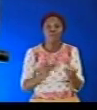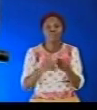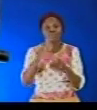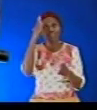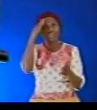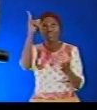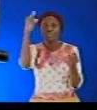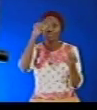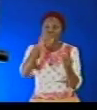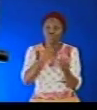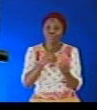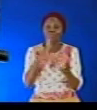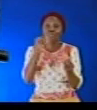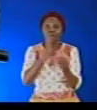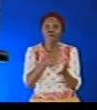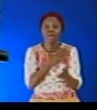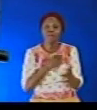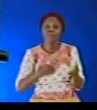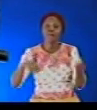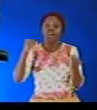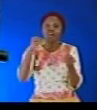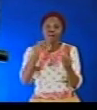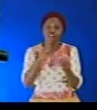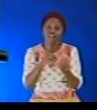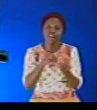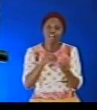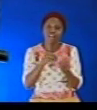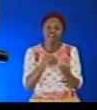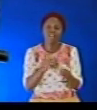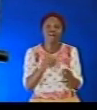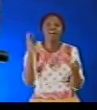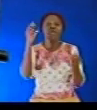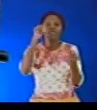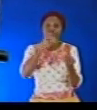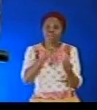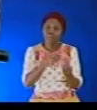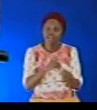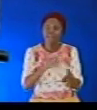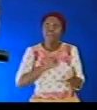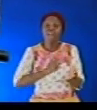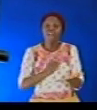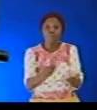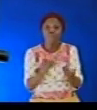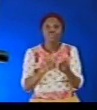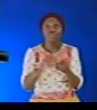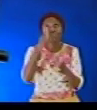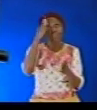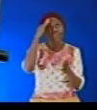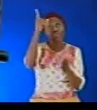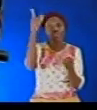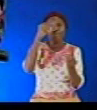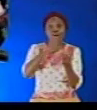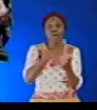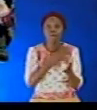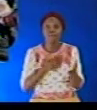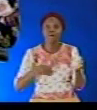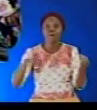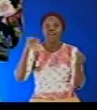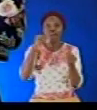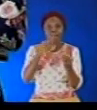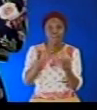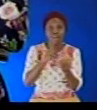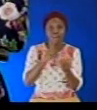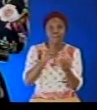more. I want to know You more and more. Lord, know You more. I want to know You more and